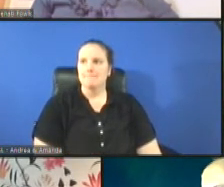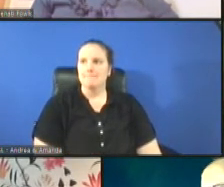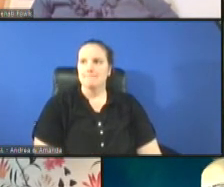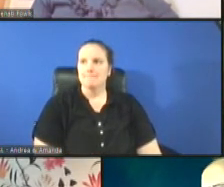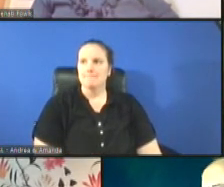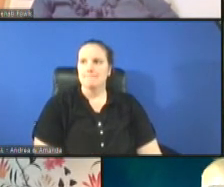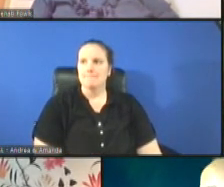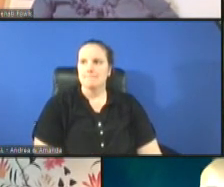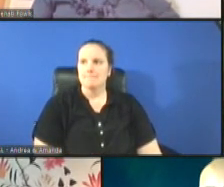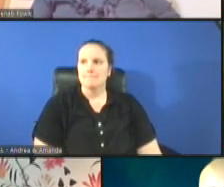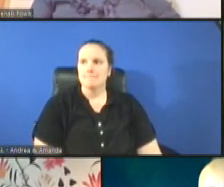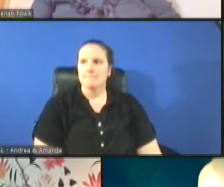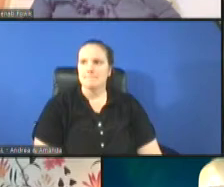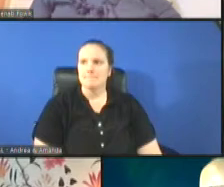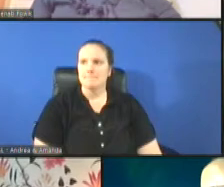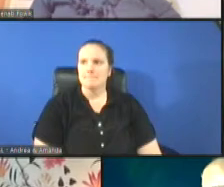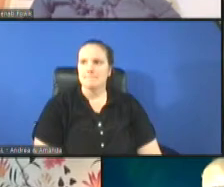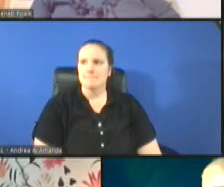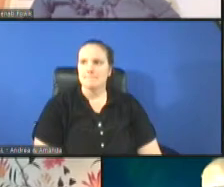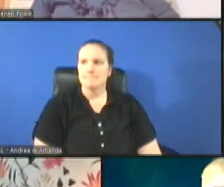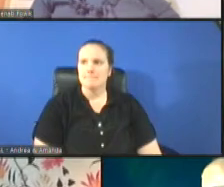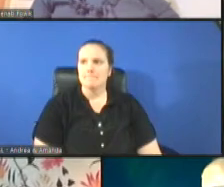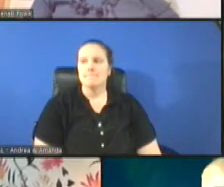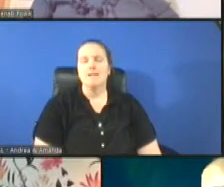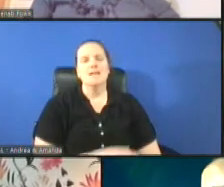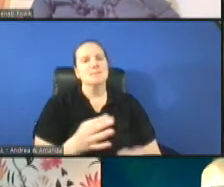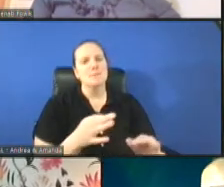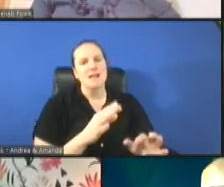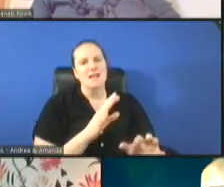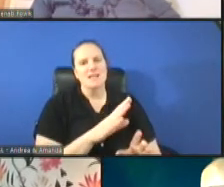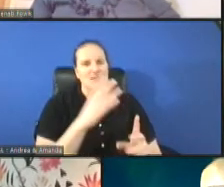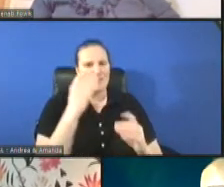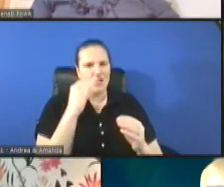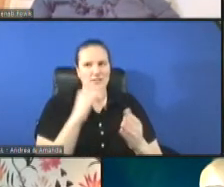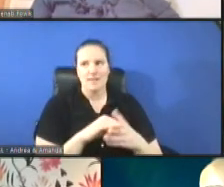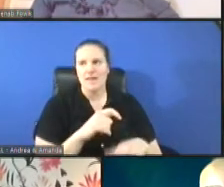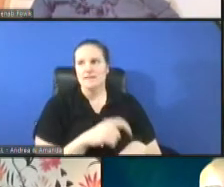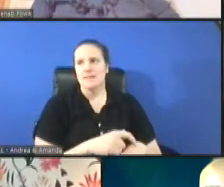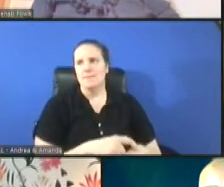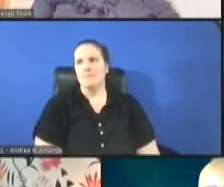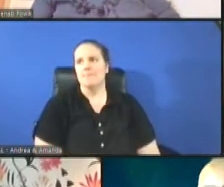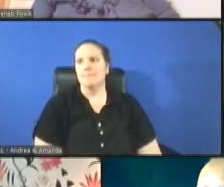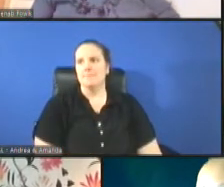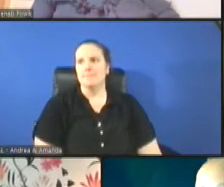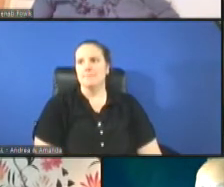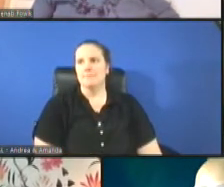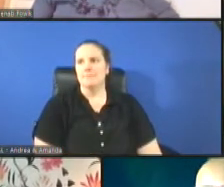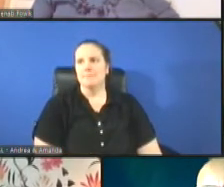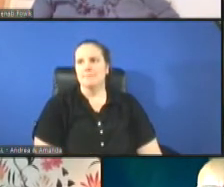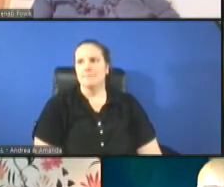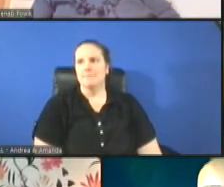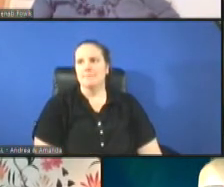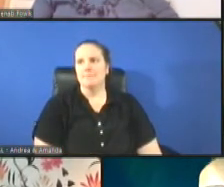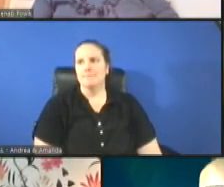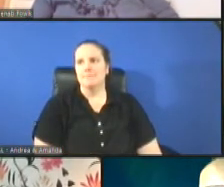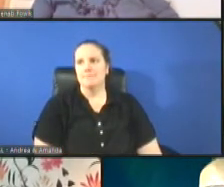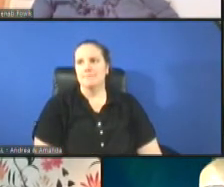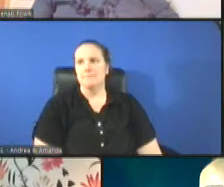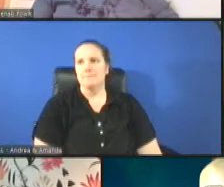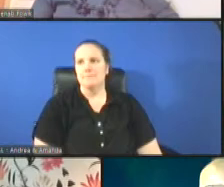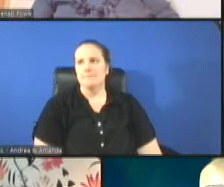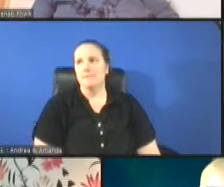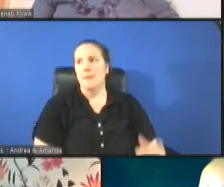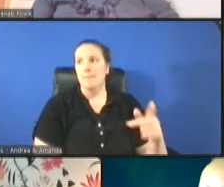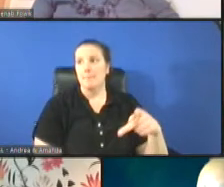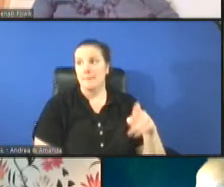But explaining his thinking at that time that we were still, the PPB was